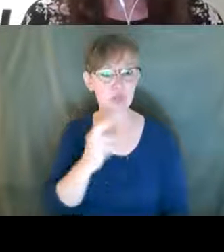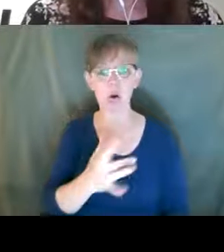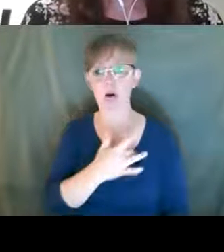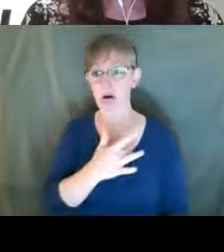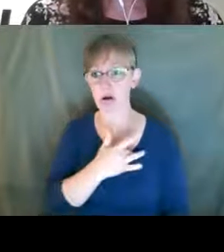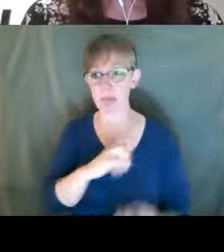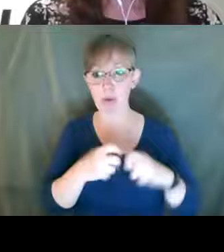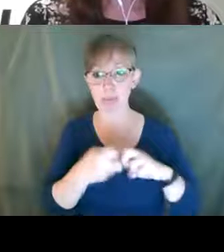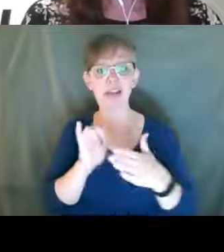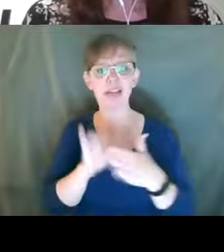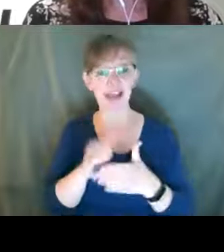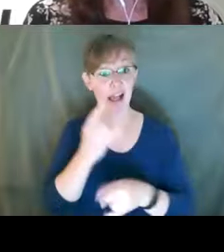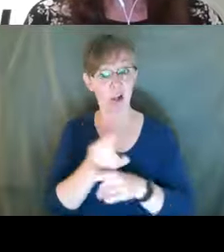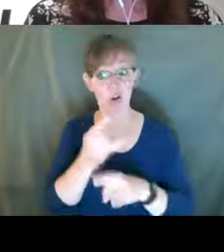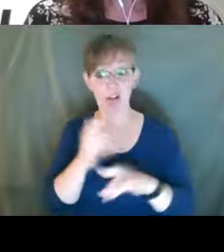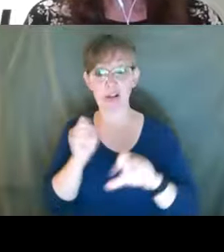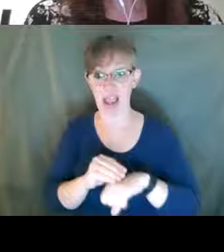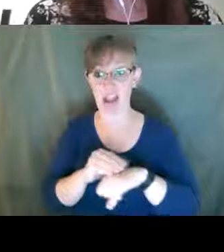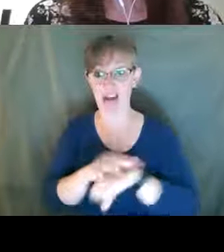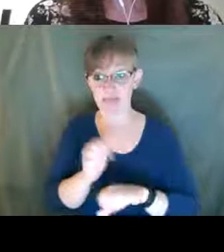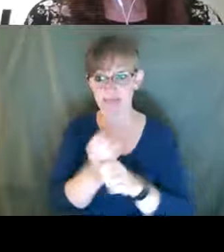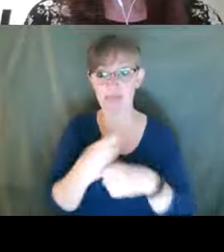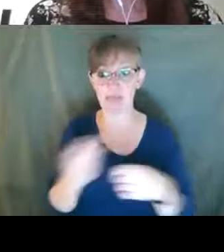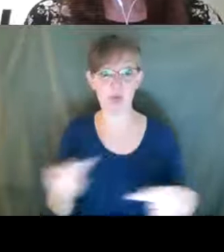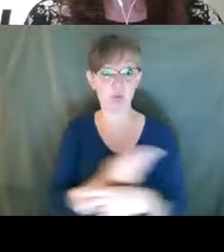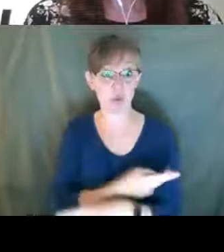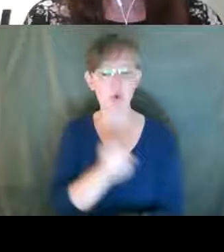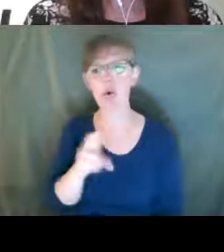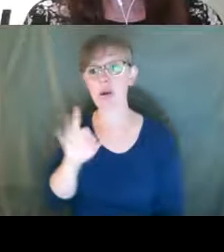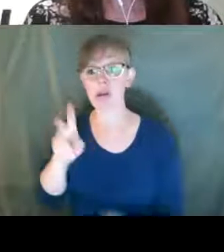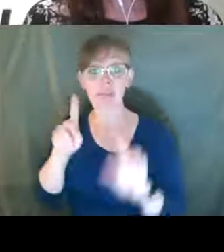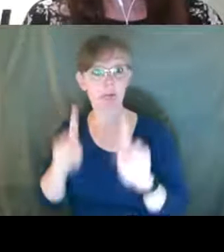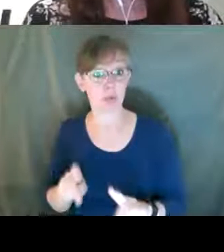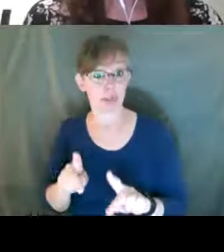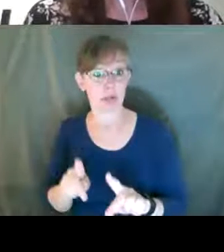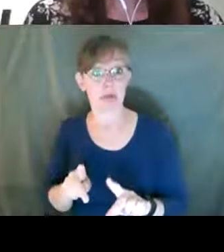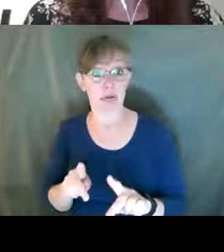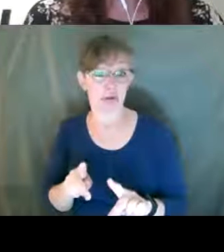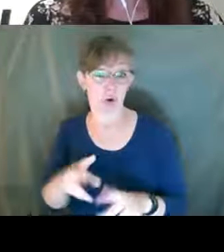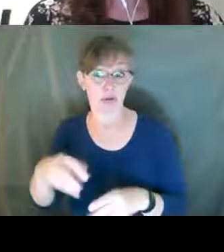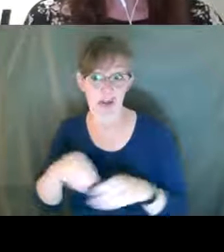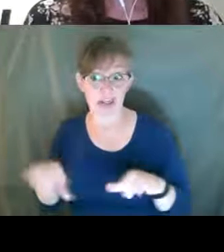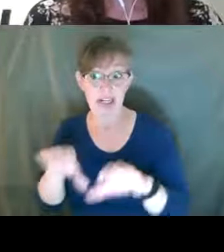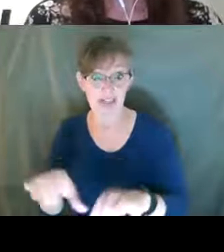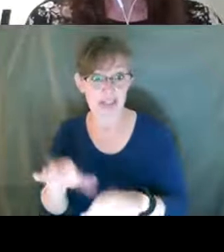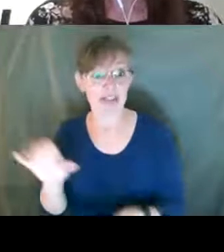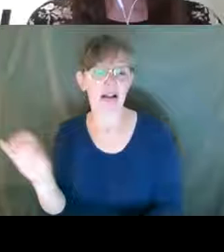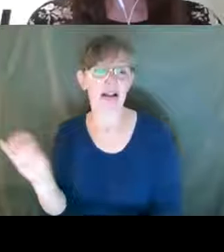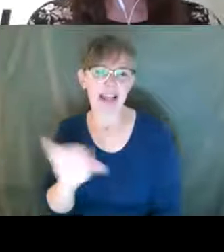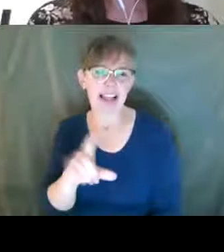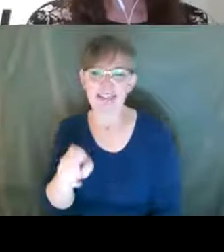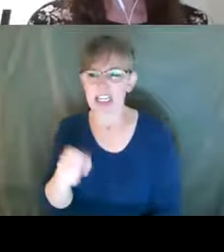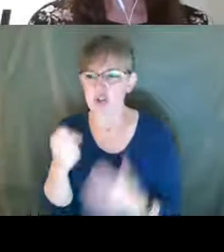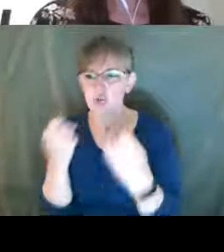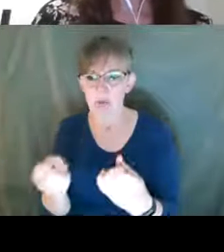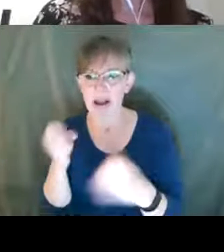drink while planning to drive or engage in activities that require alertness, are engaging in high-risk